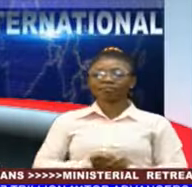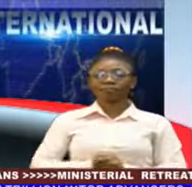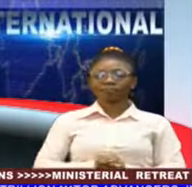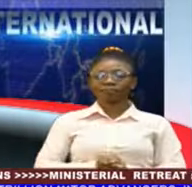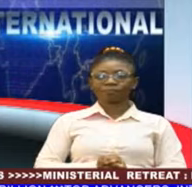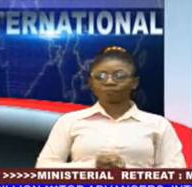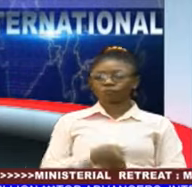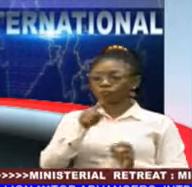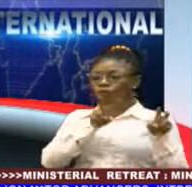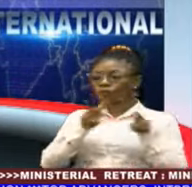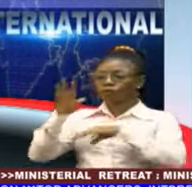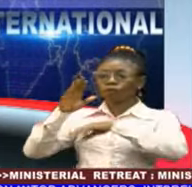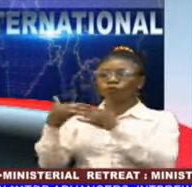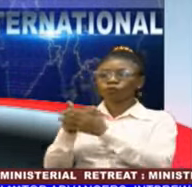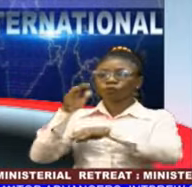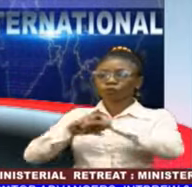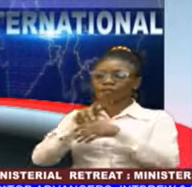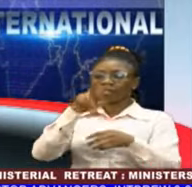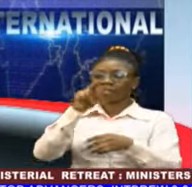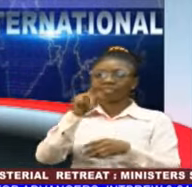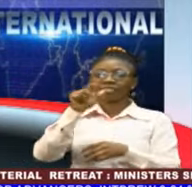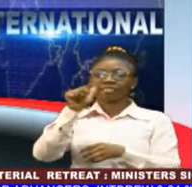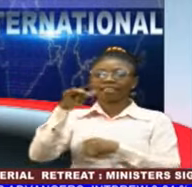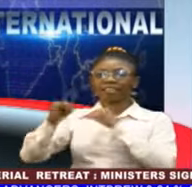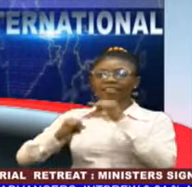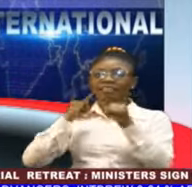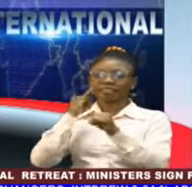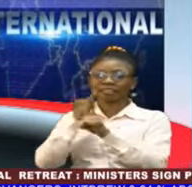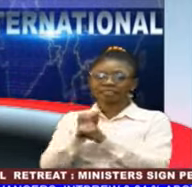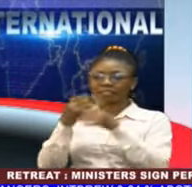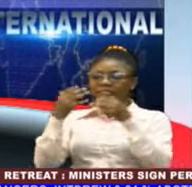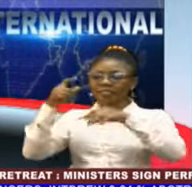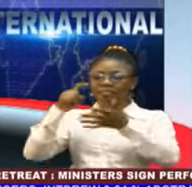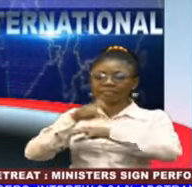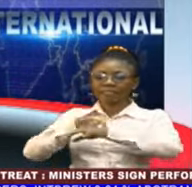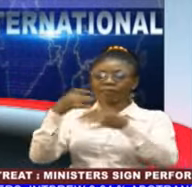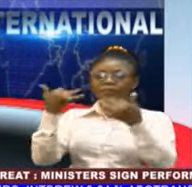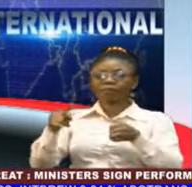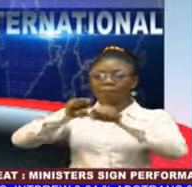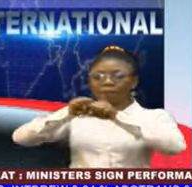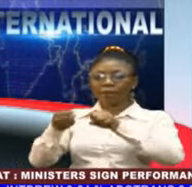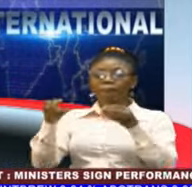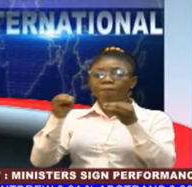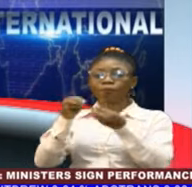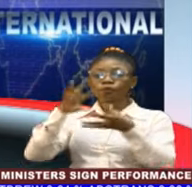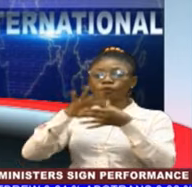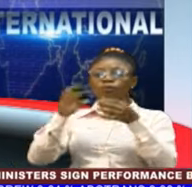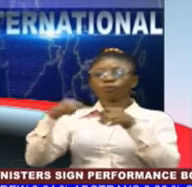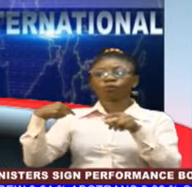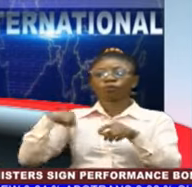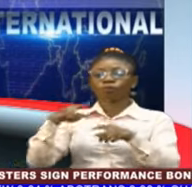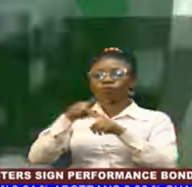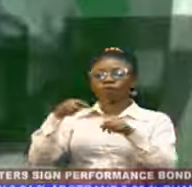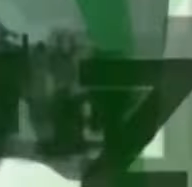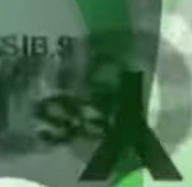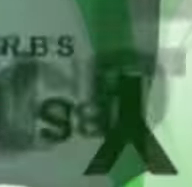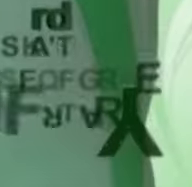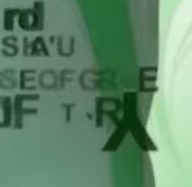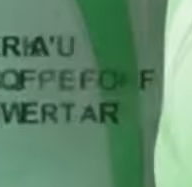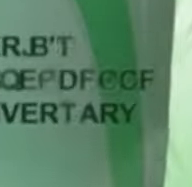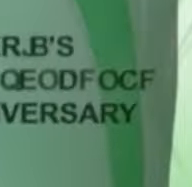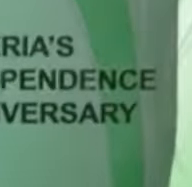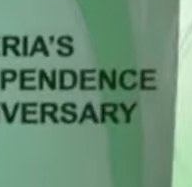having me. You're watching the news on NTA International. Time now to take a break. More stories when we return. Do stay tuned.